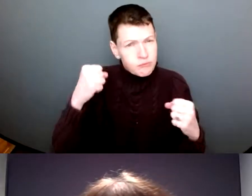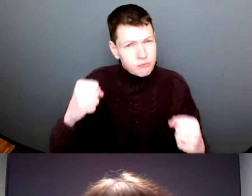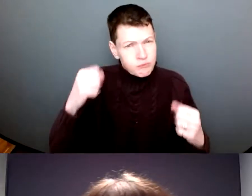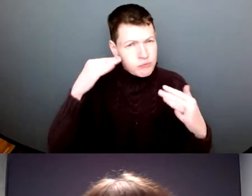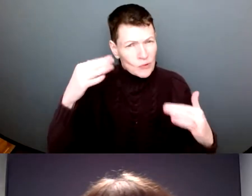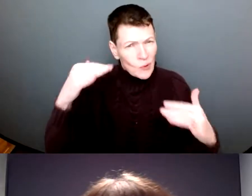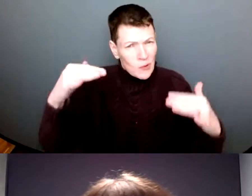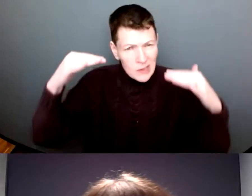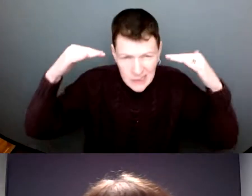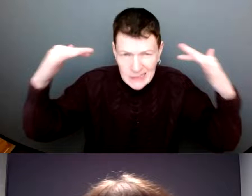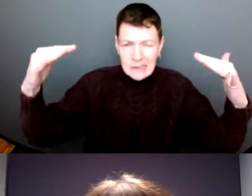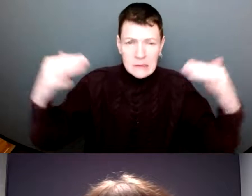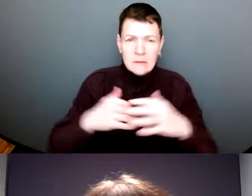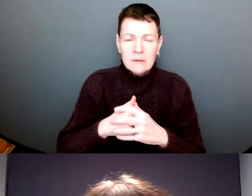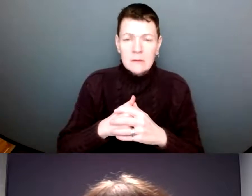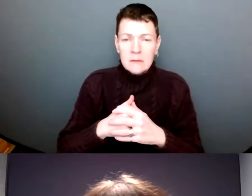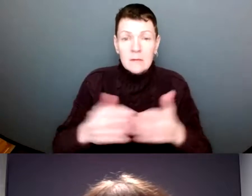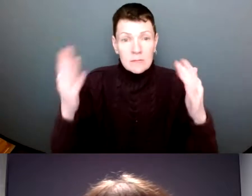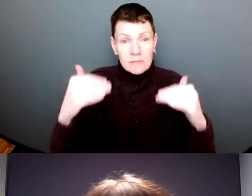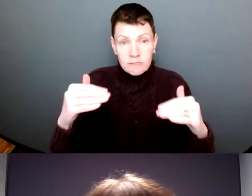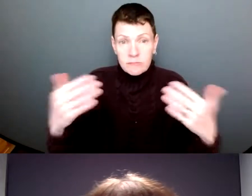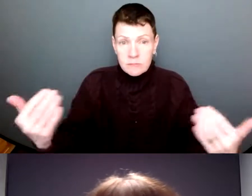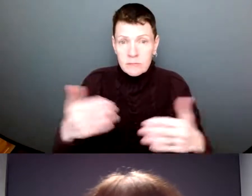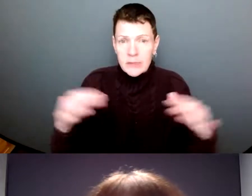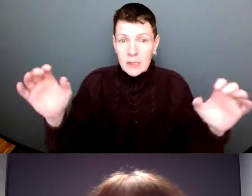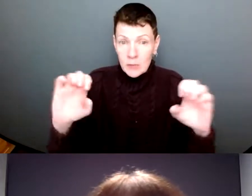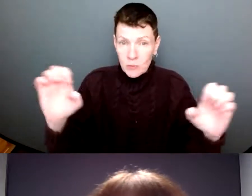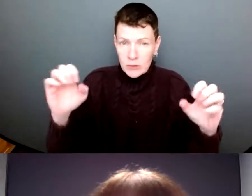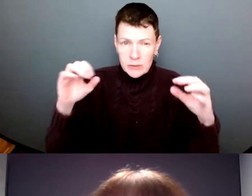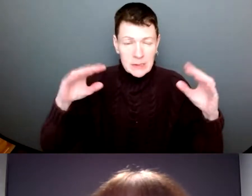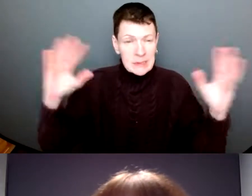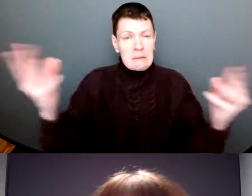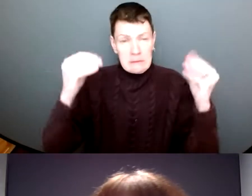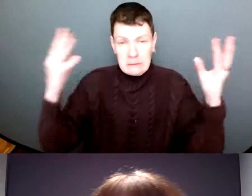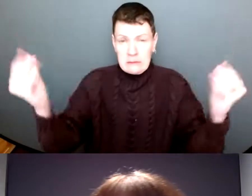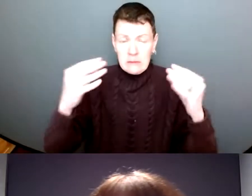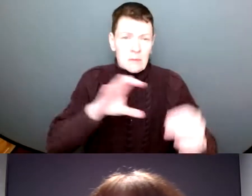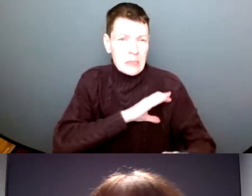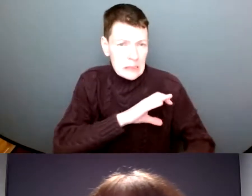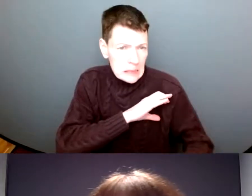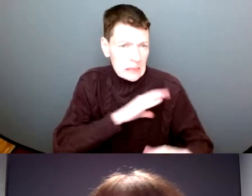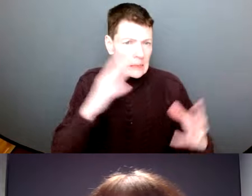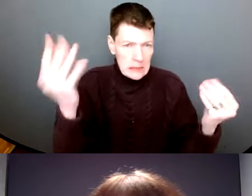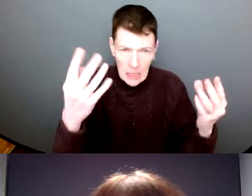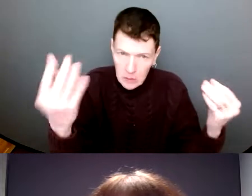there. Next is emergency vehicle sirens. In the building I work